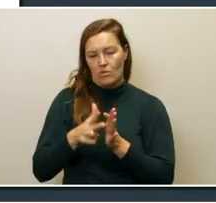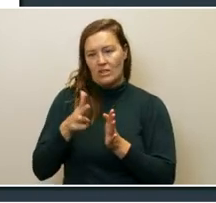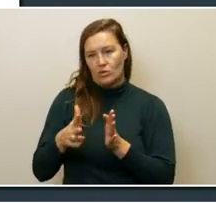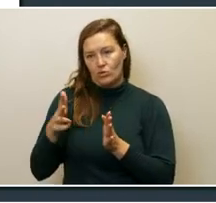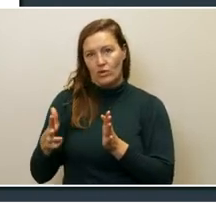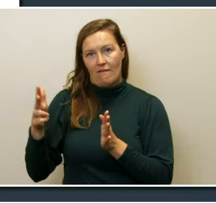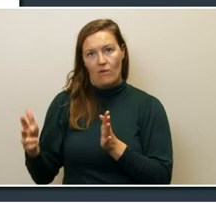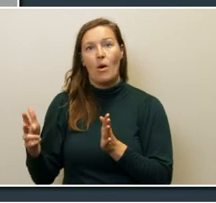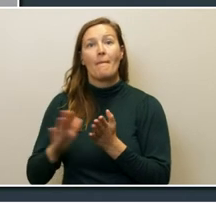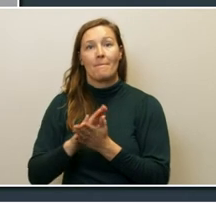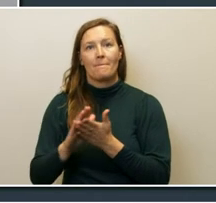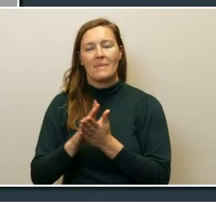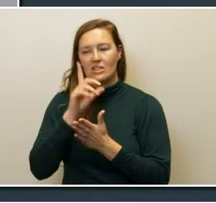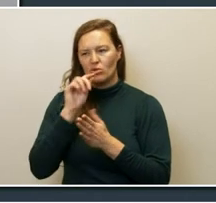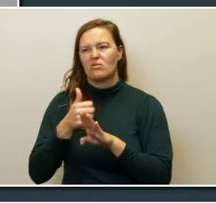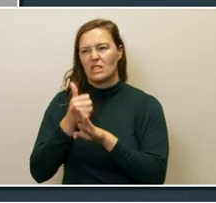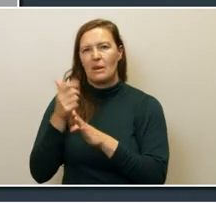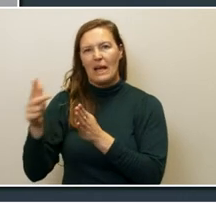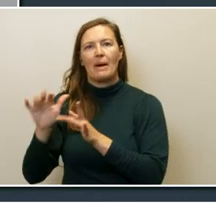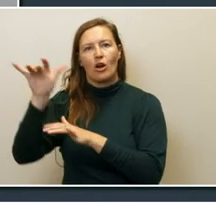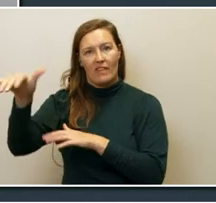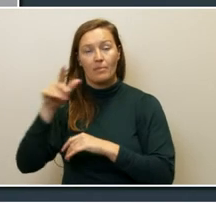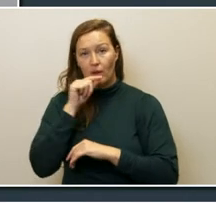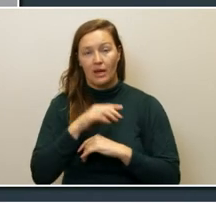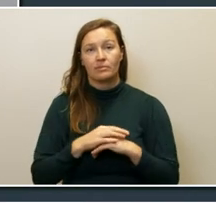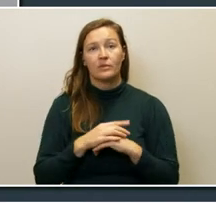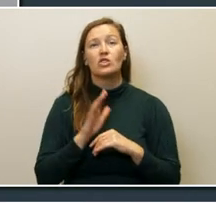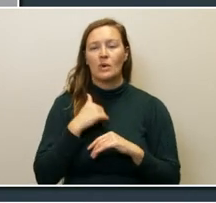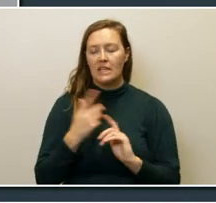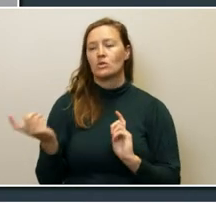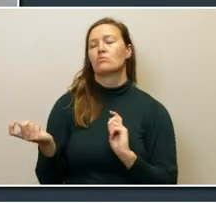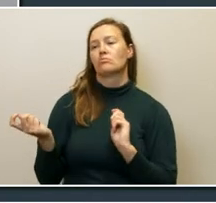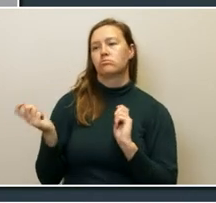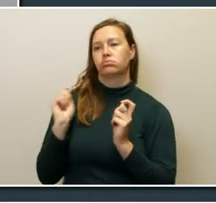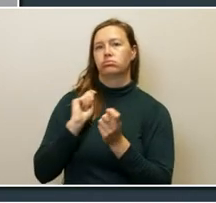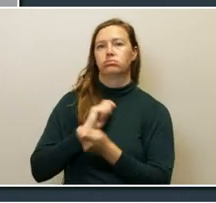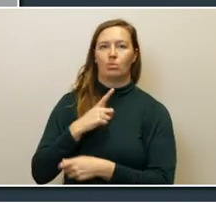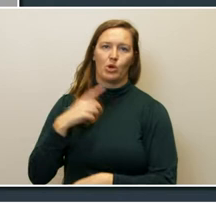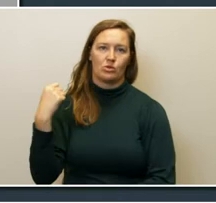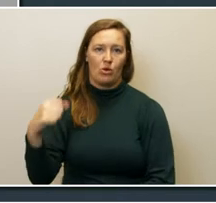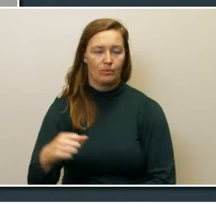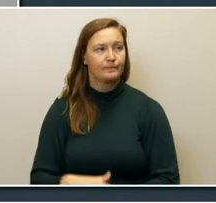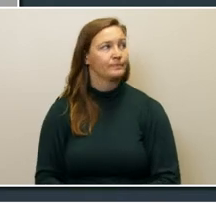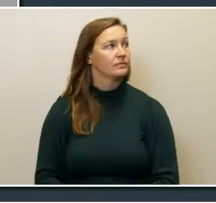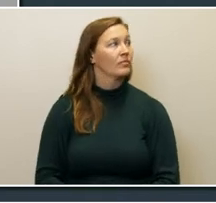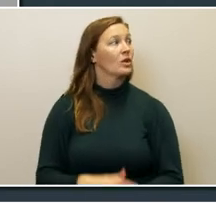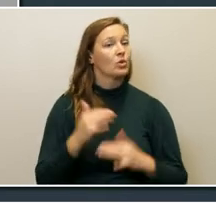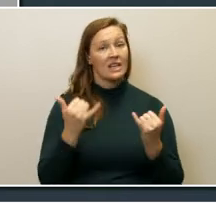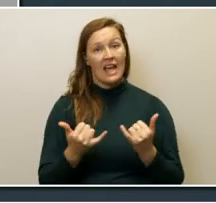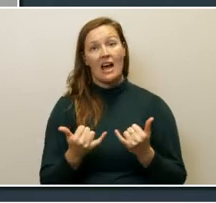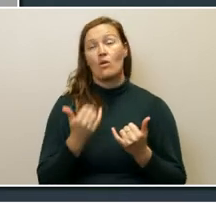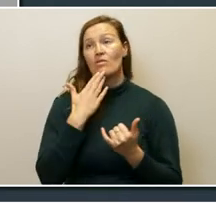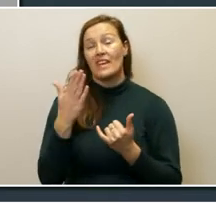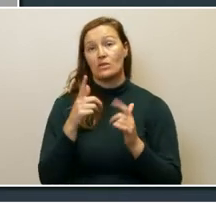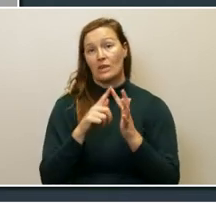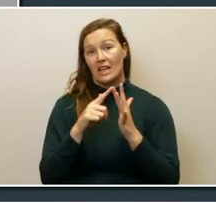would allow us to put a car park over there. So we had to make massive changes, and we're now, with the blessing of